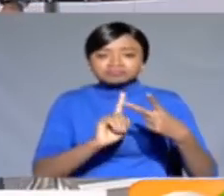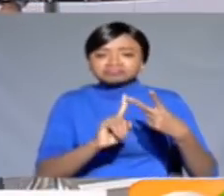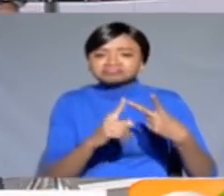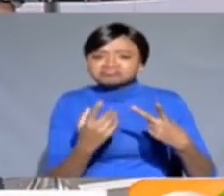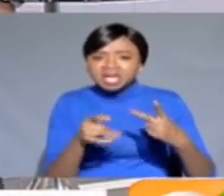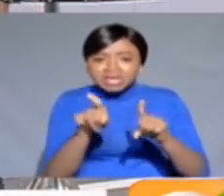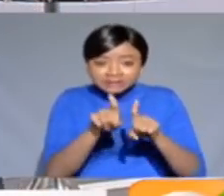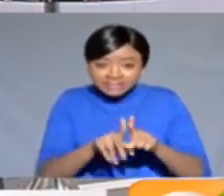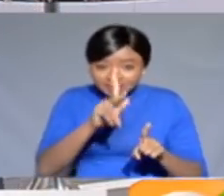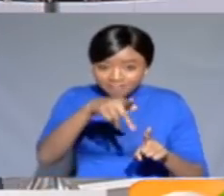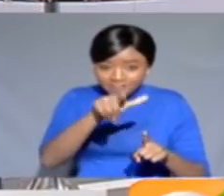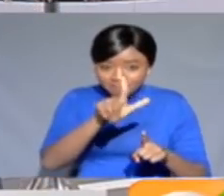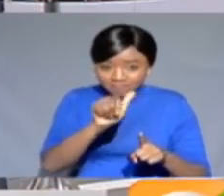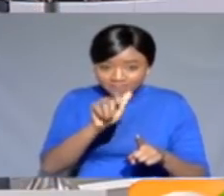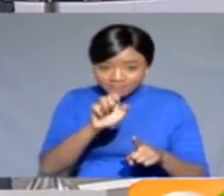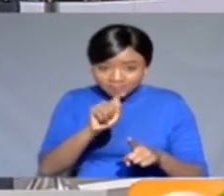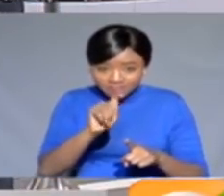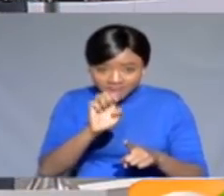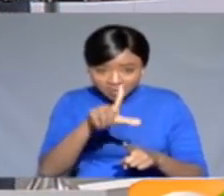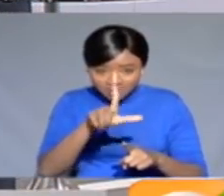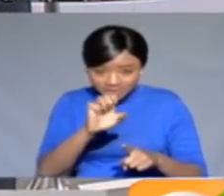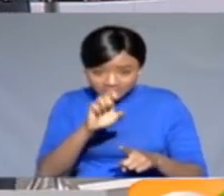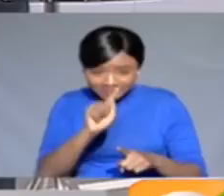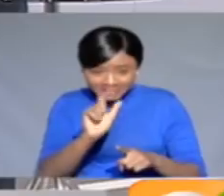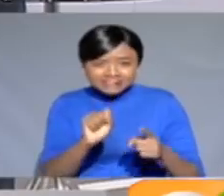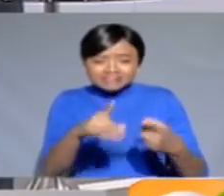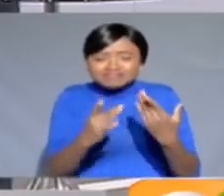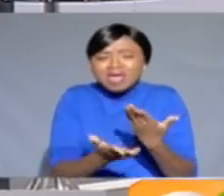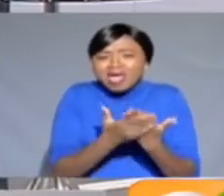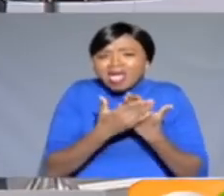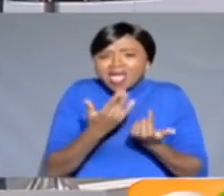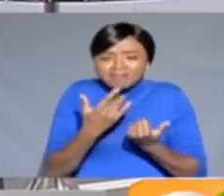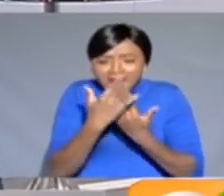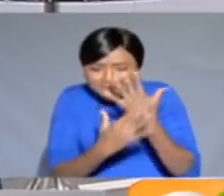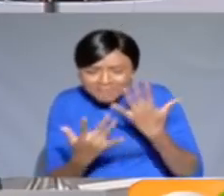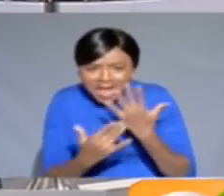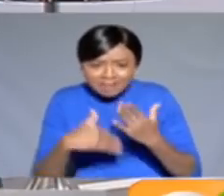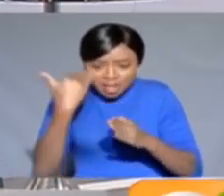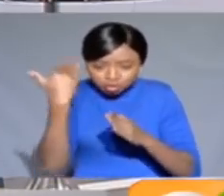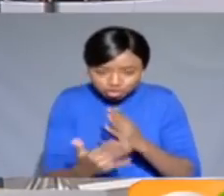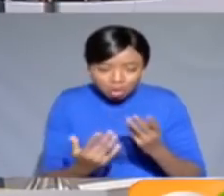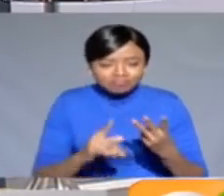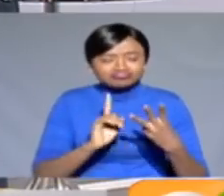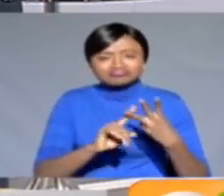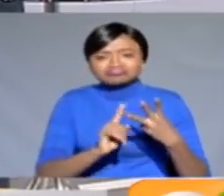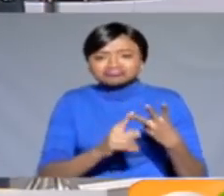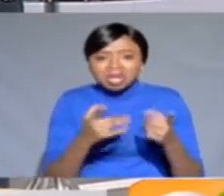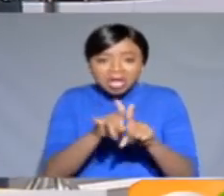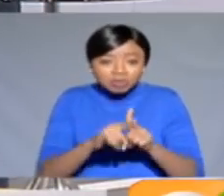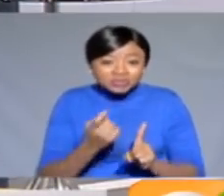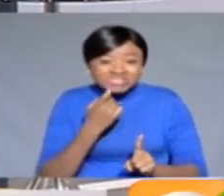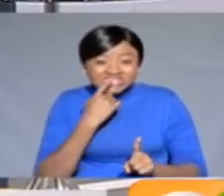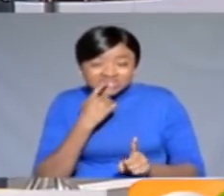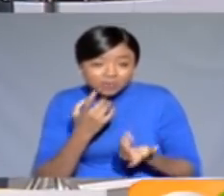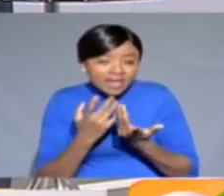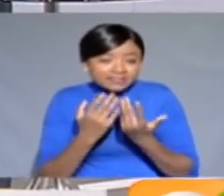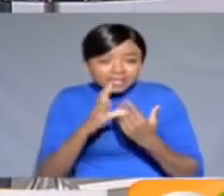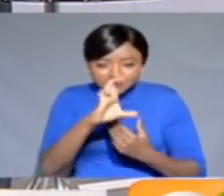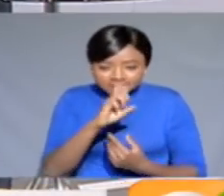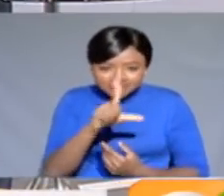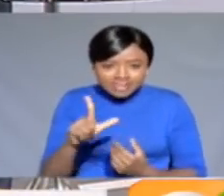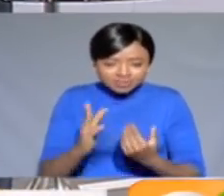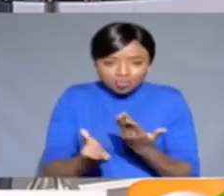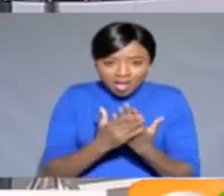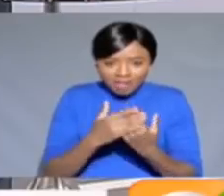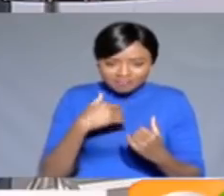the platelets that are crucial in helping your body to stop bleeding. It also affects the white blood cells that are responsible for fighting infections